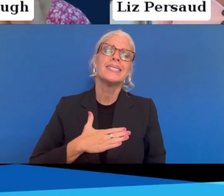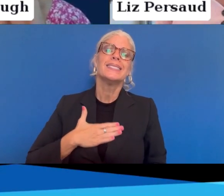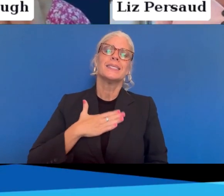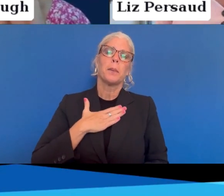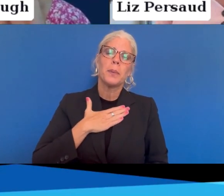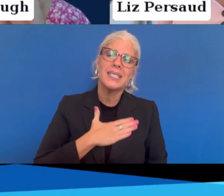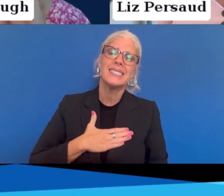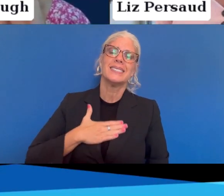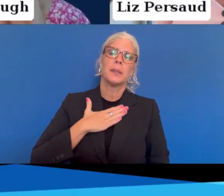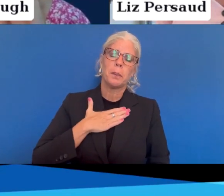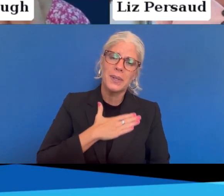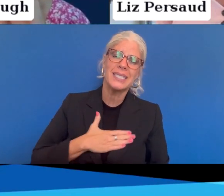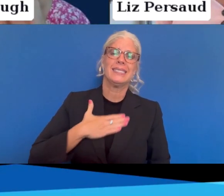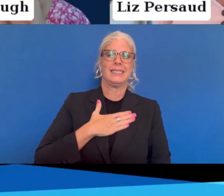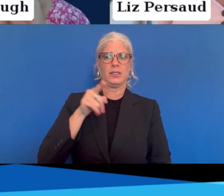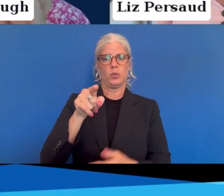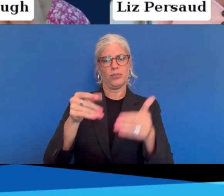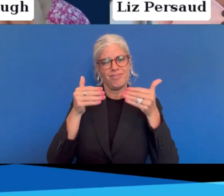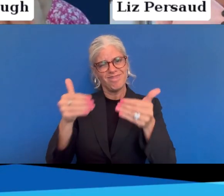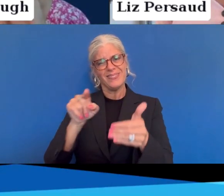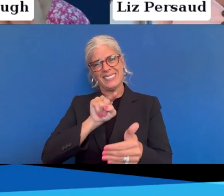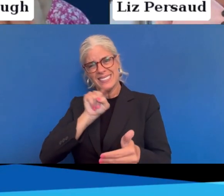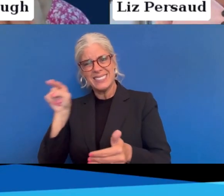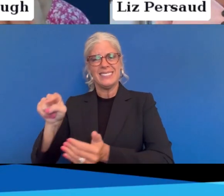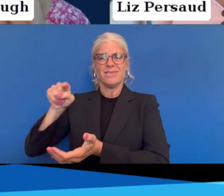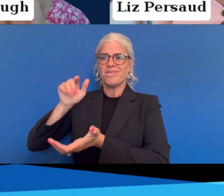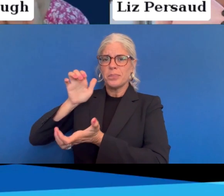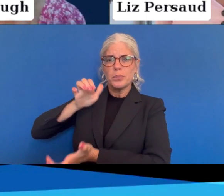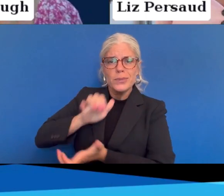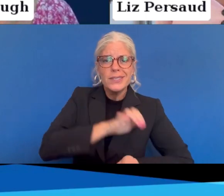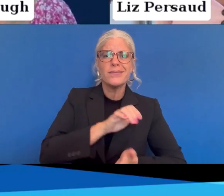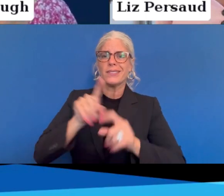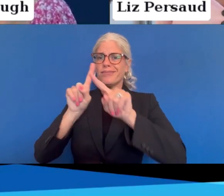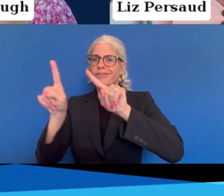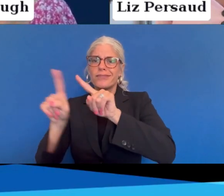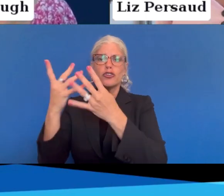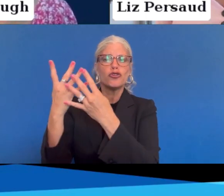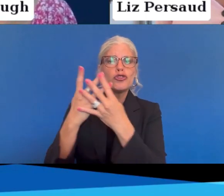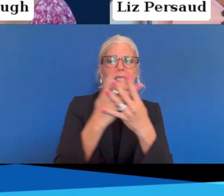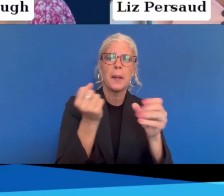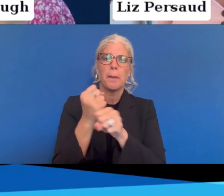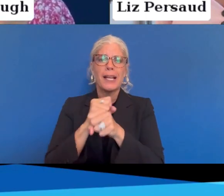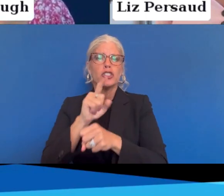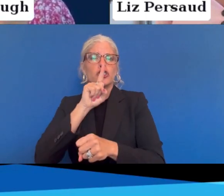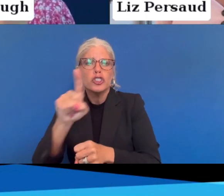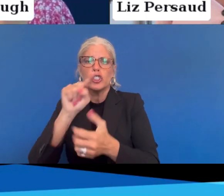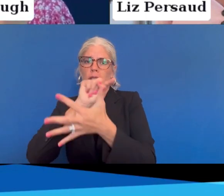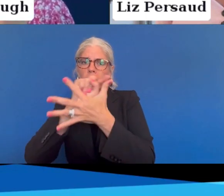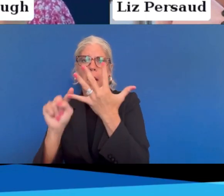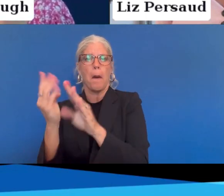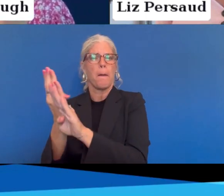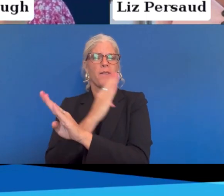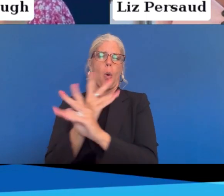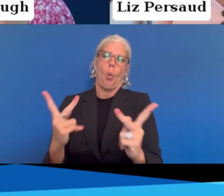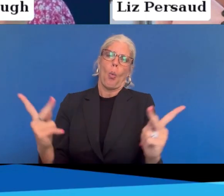plate, please, please, please do that preventative screening, because what comes after will